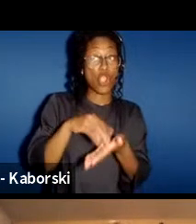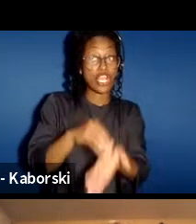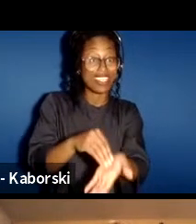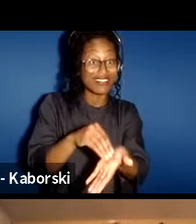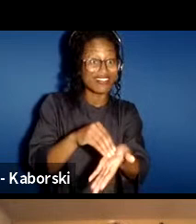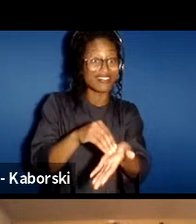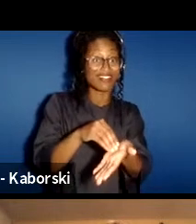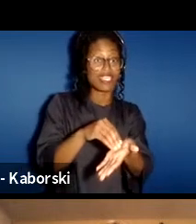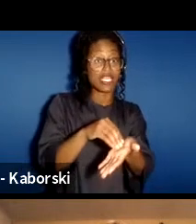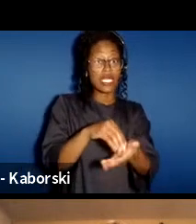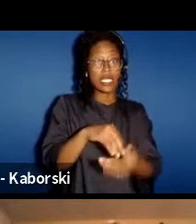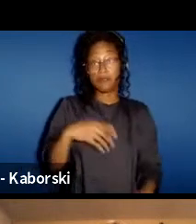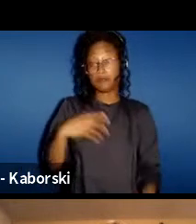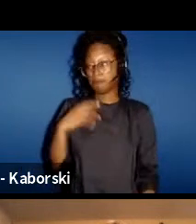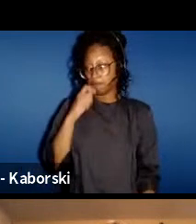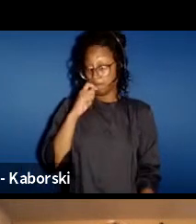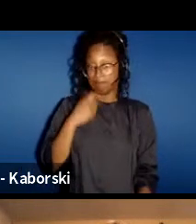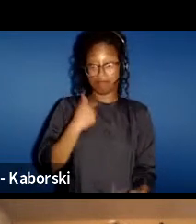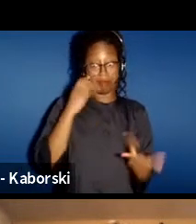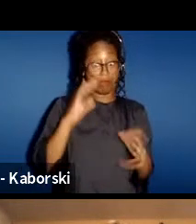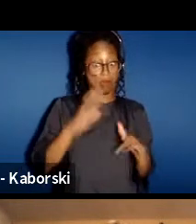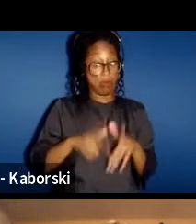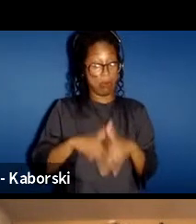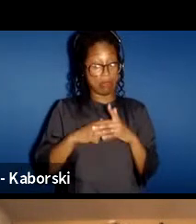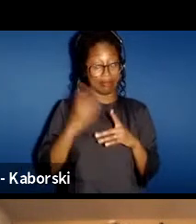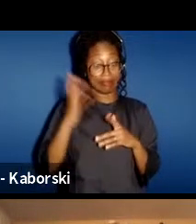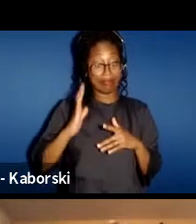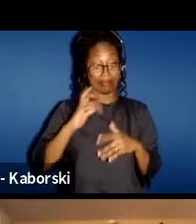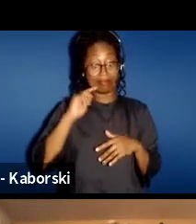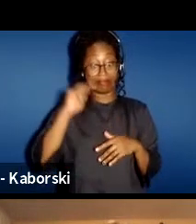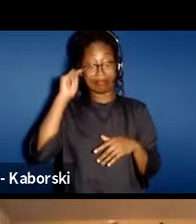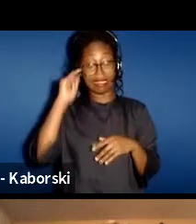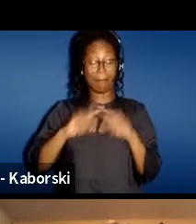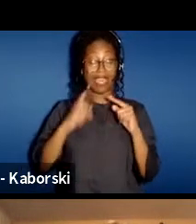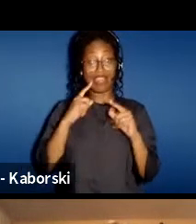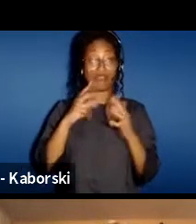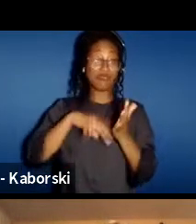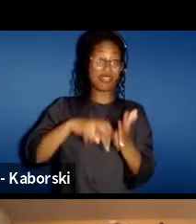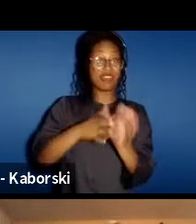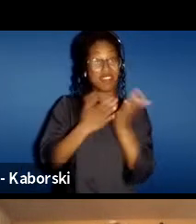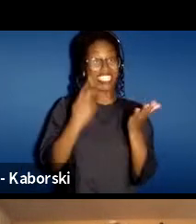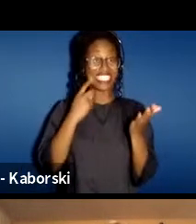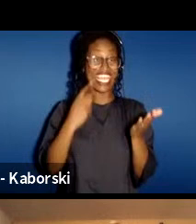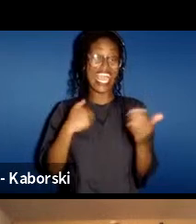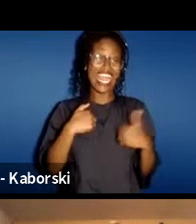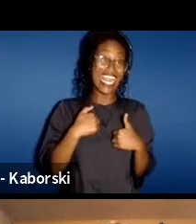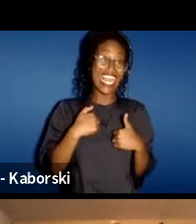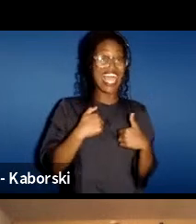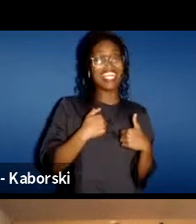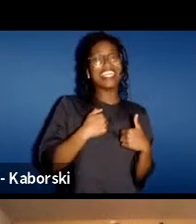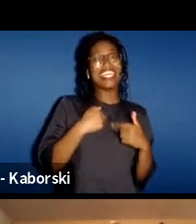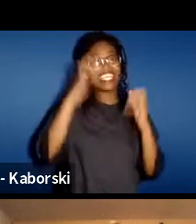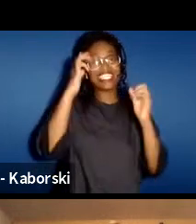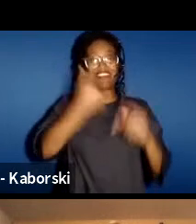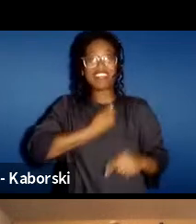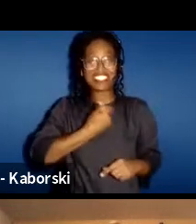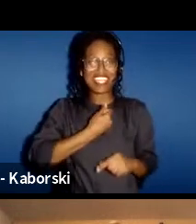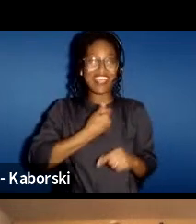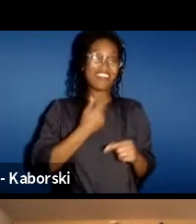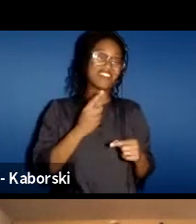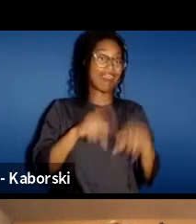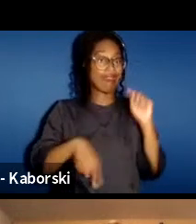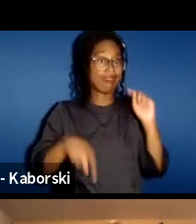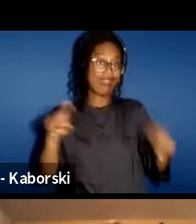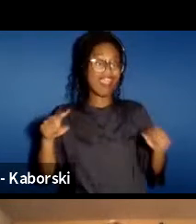I was 10 years old, and reading books and educating myself about all kinds of spirits, and that it was one of those hobbies that